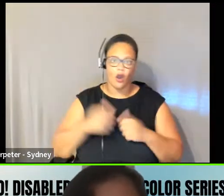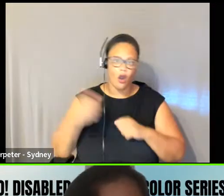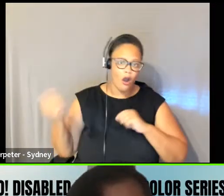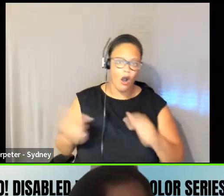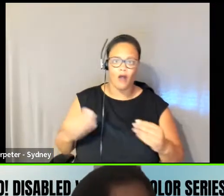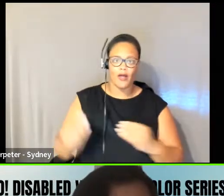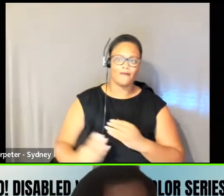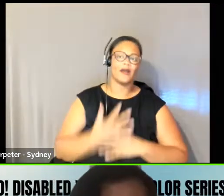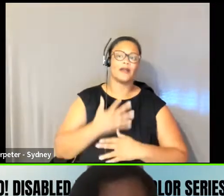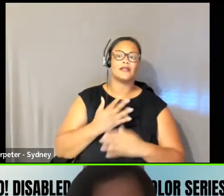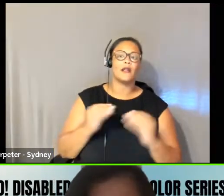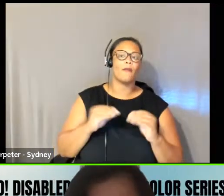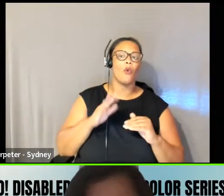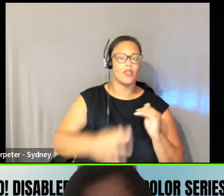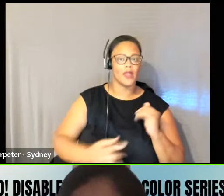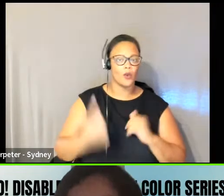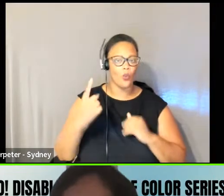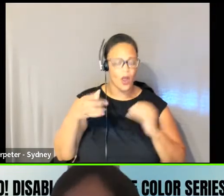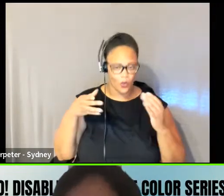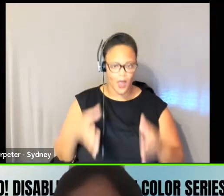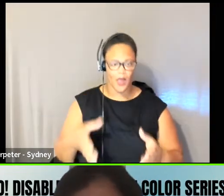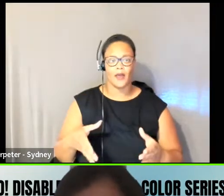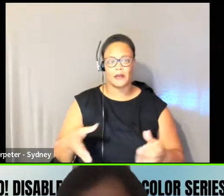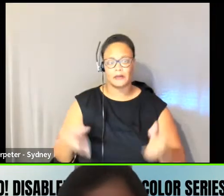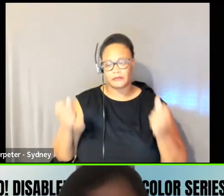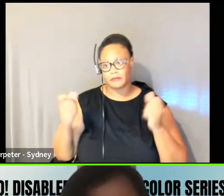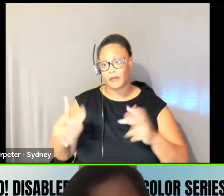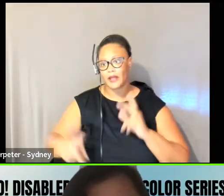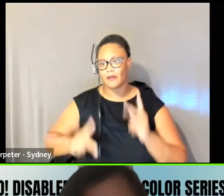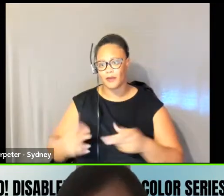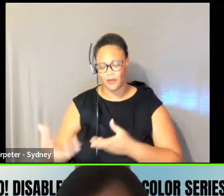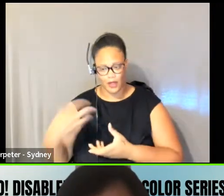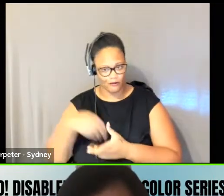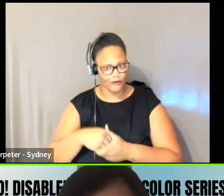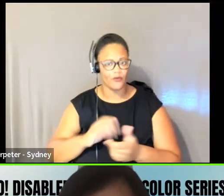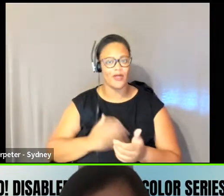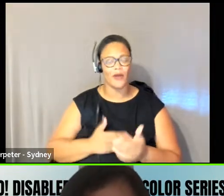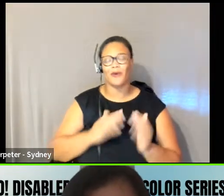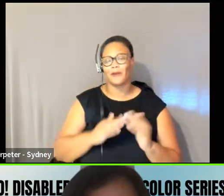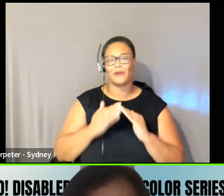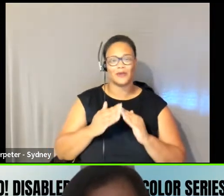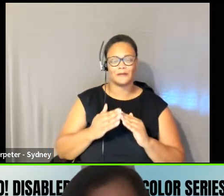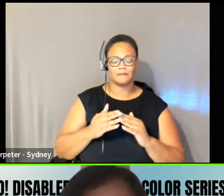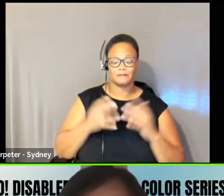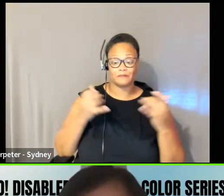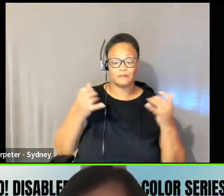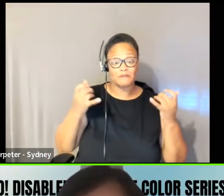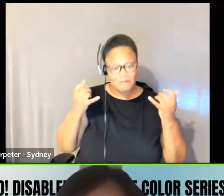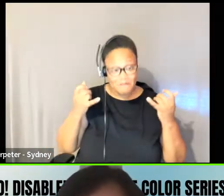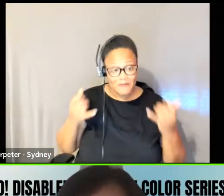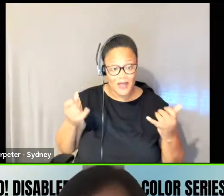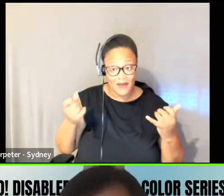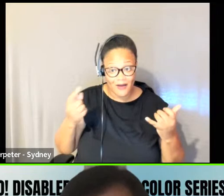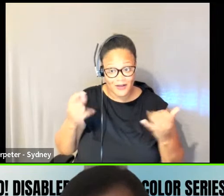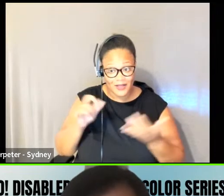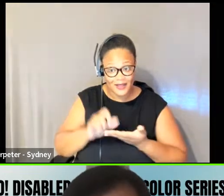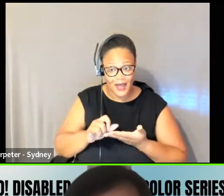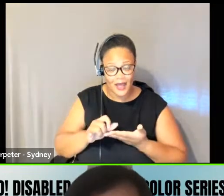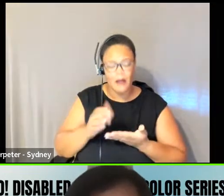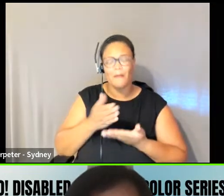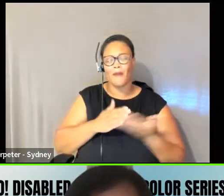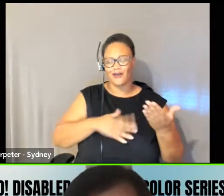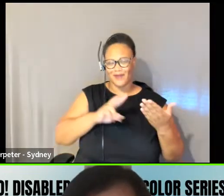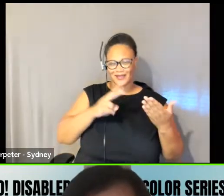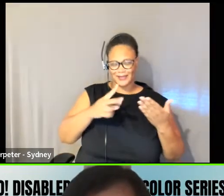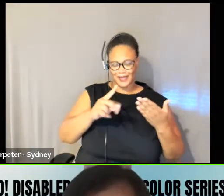one. And we have many folks that are part of this community. So going with that, part of the second question kind